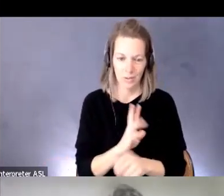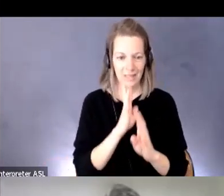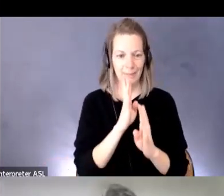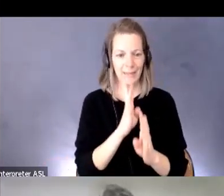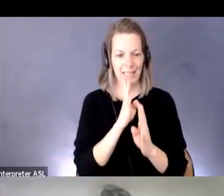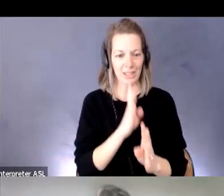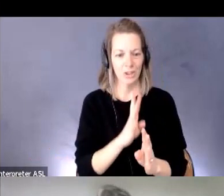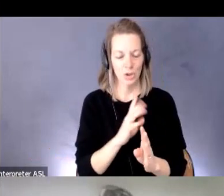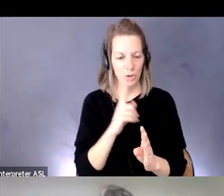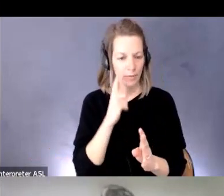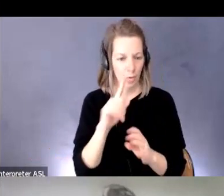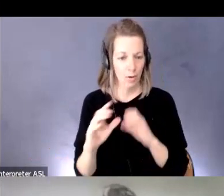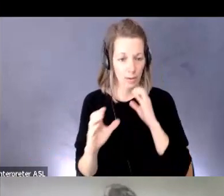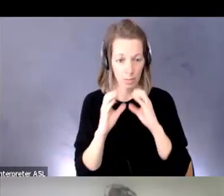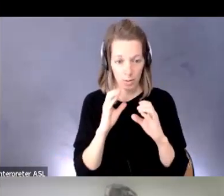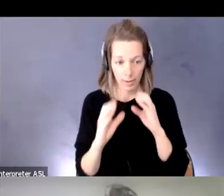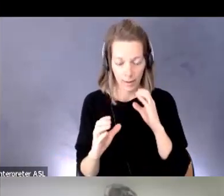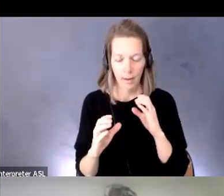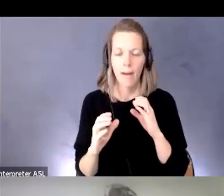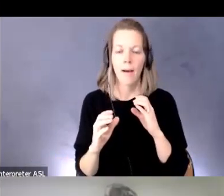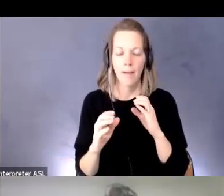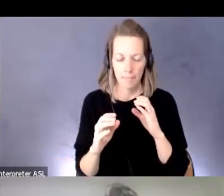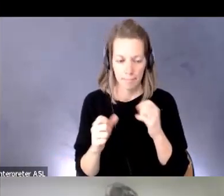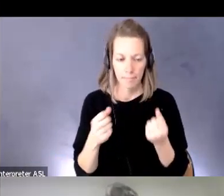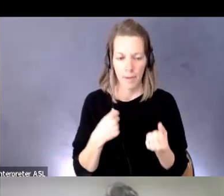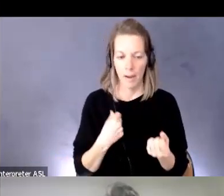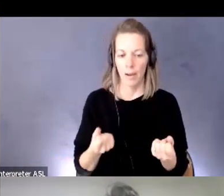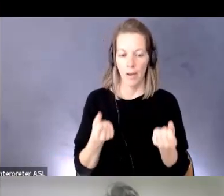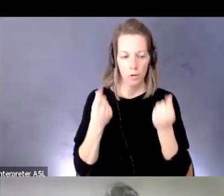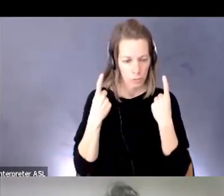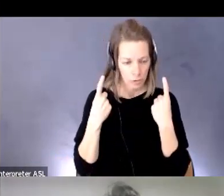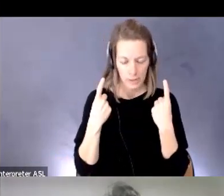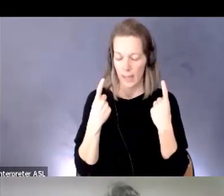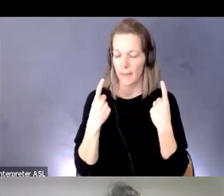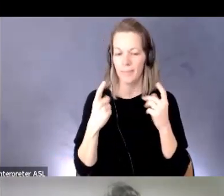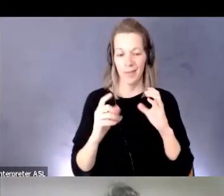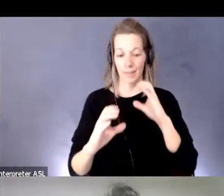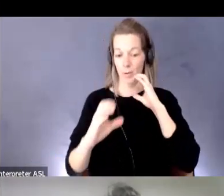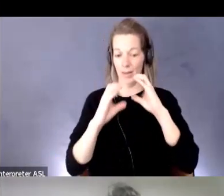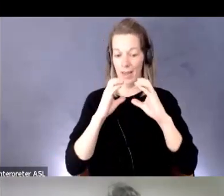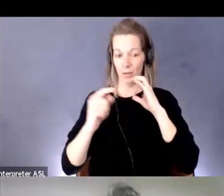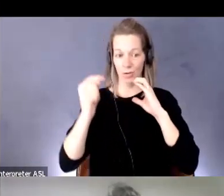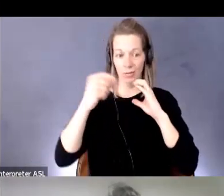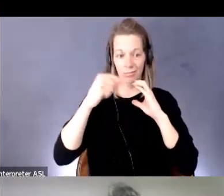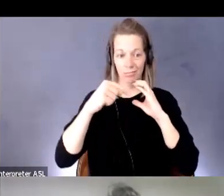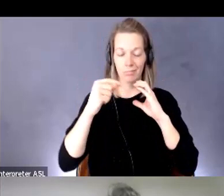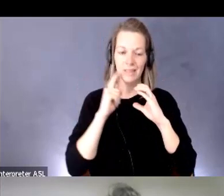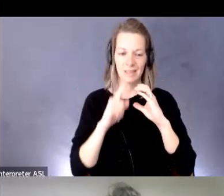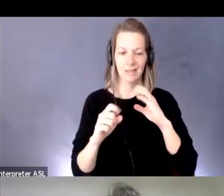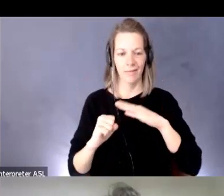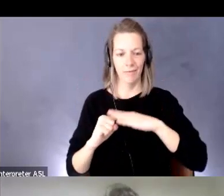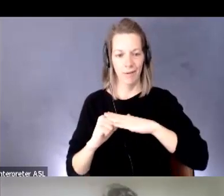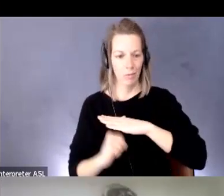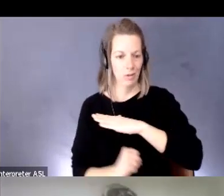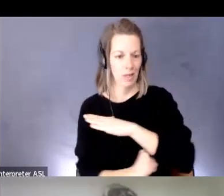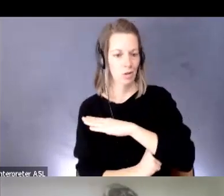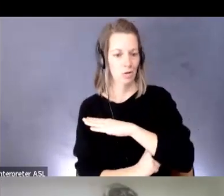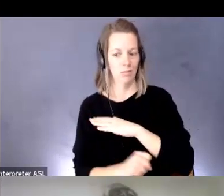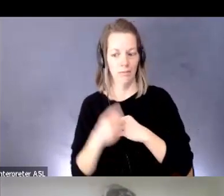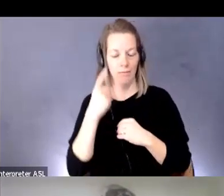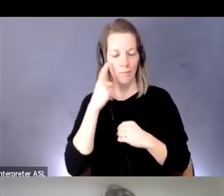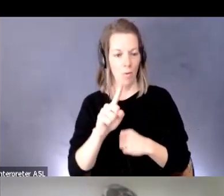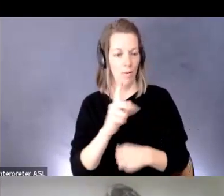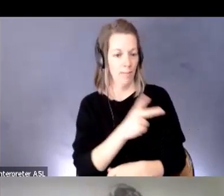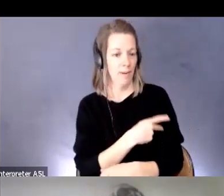to communicate, I understand full well that communication is the foundation of patient